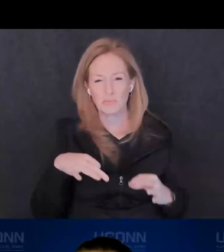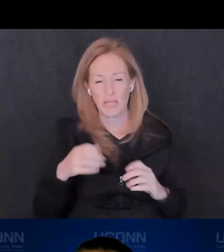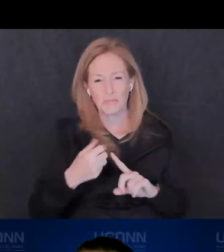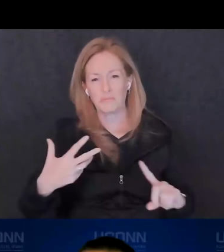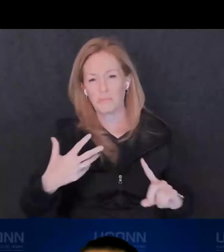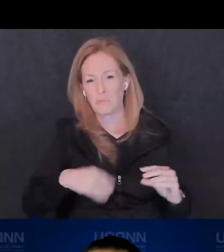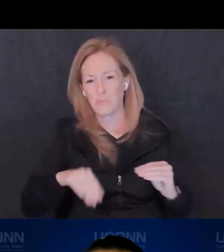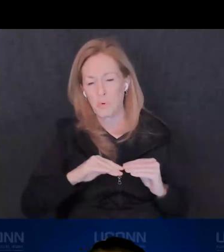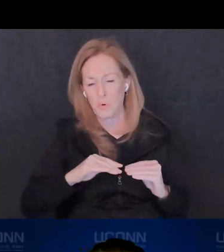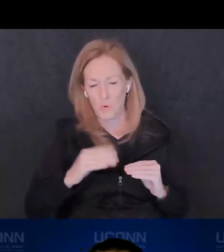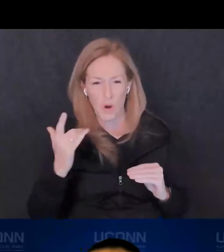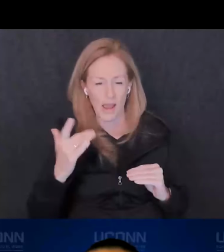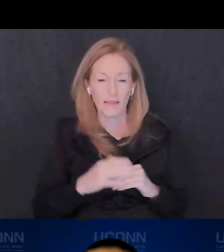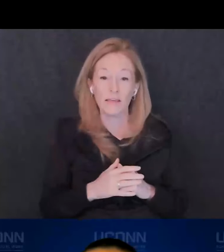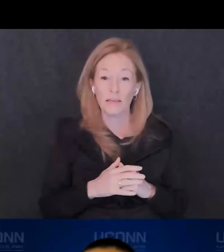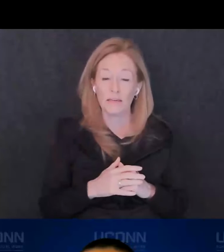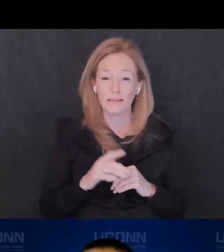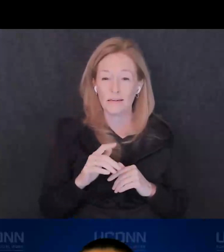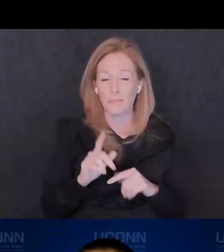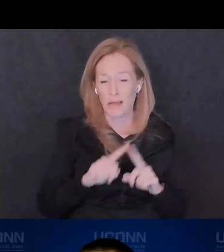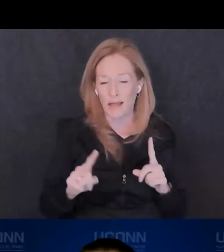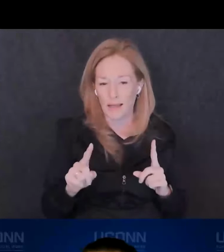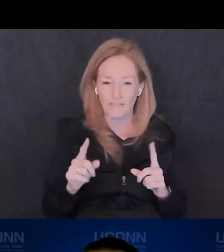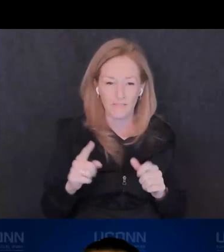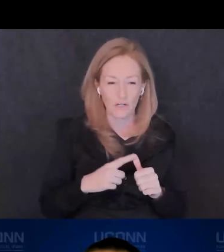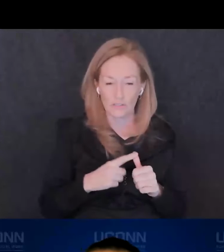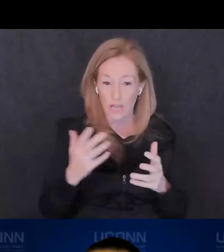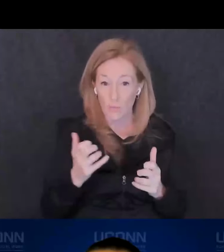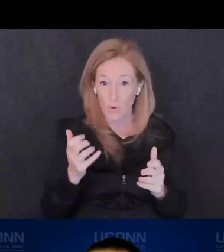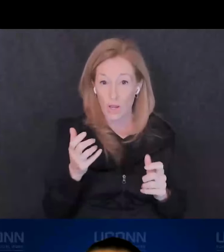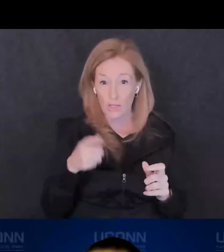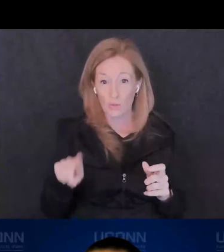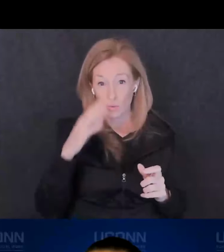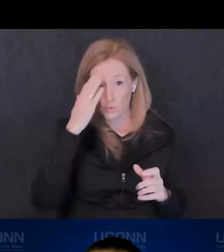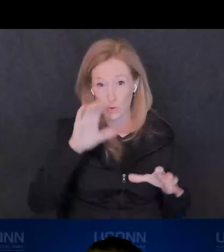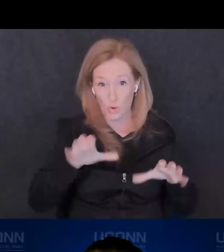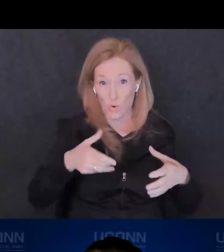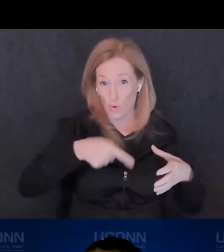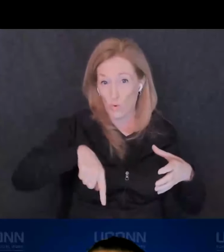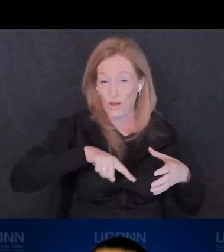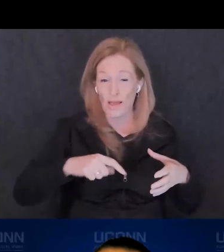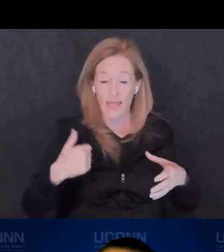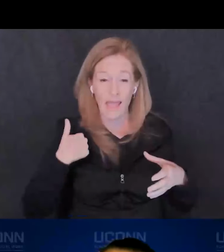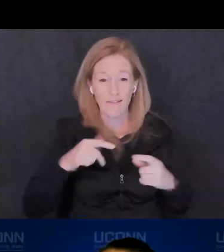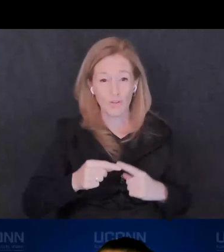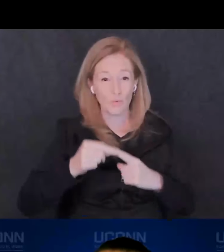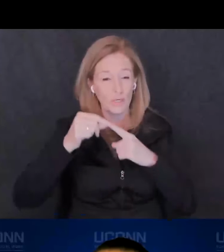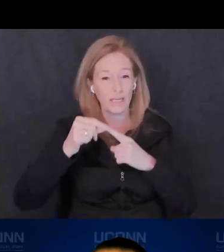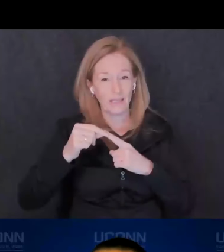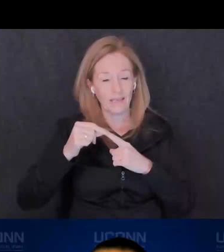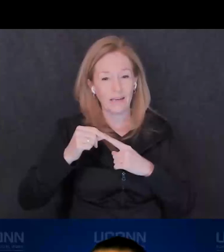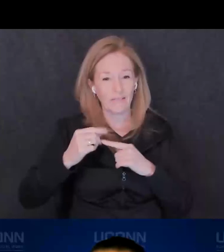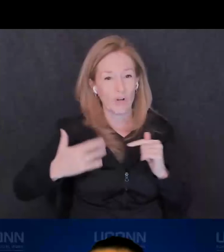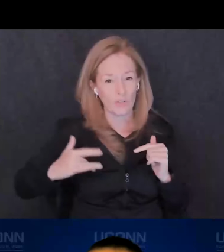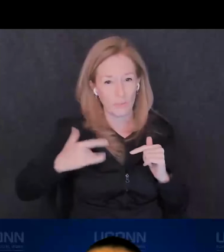I would love everyone to know is that LGBTQ people experience unique vulnerabilities directly related